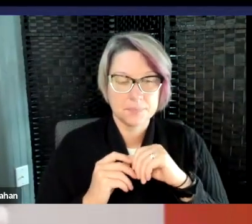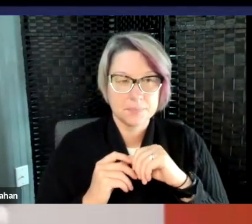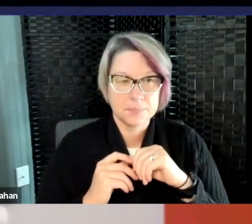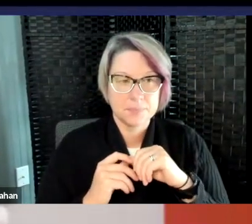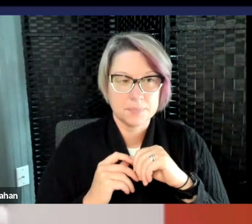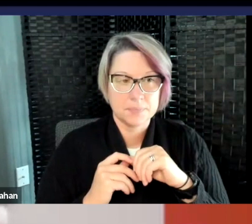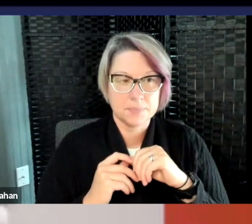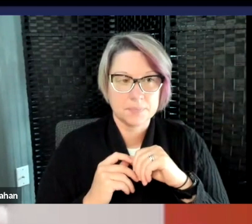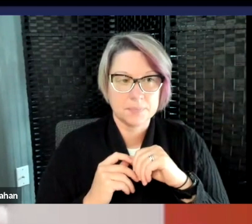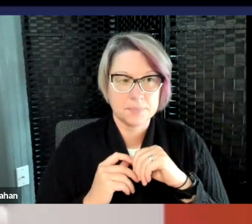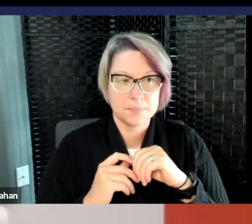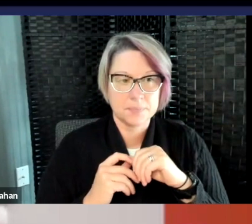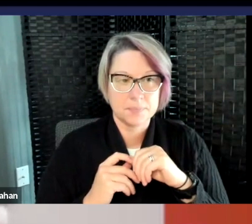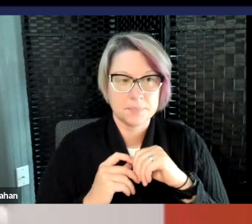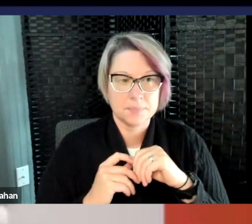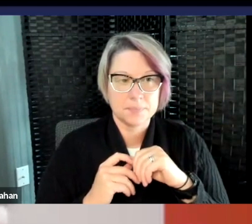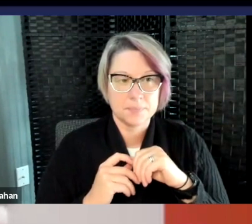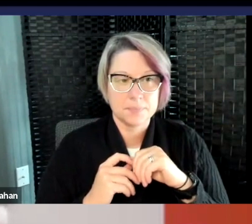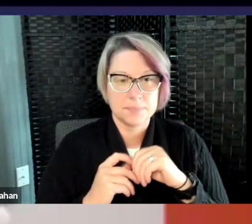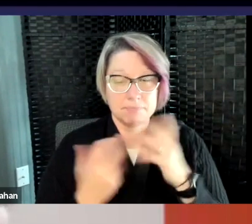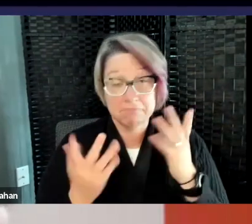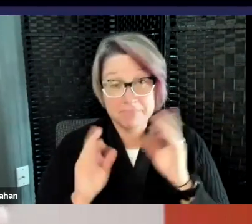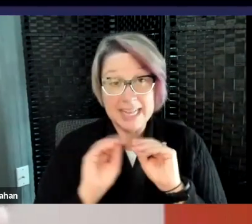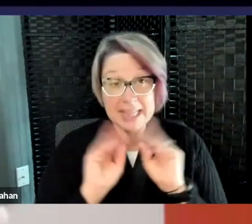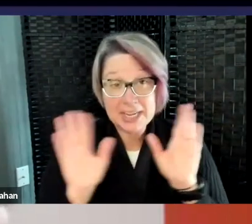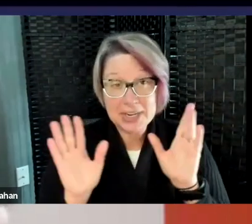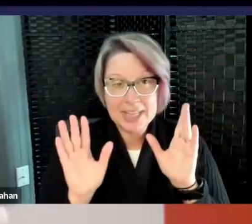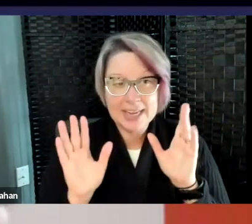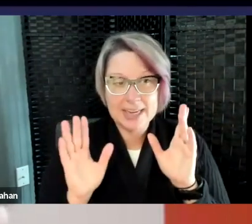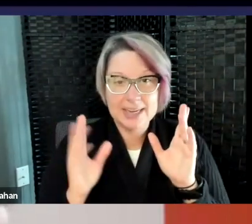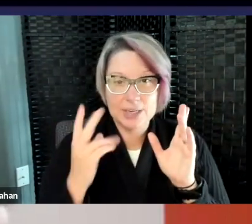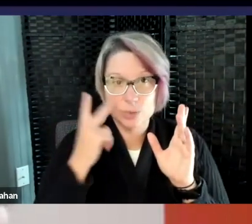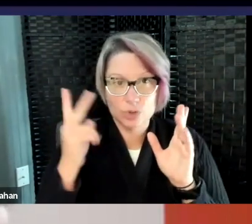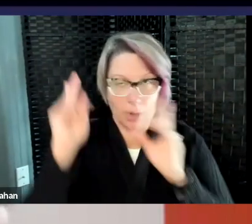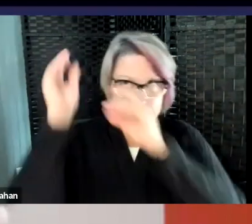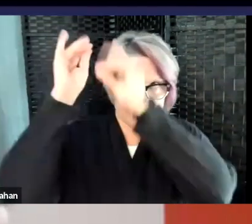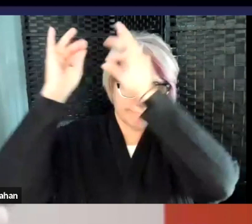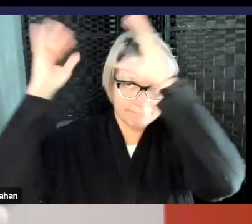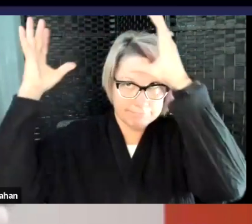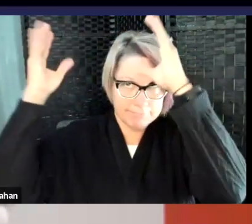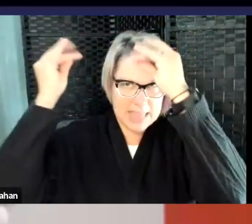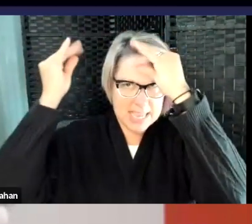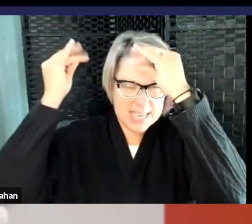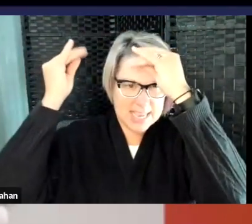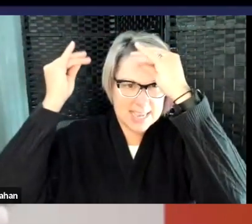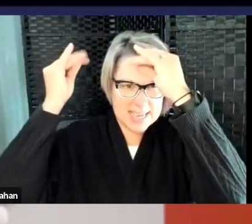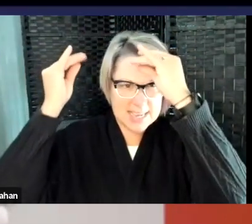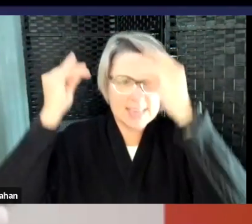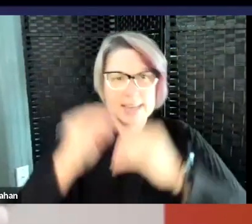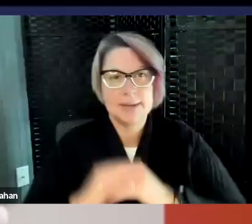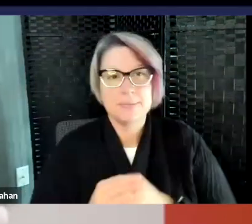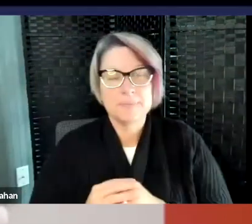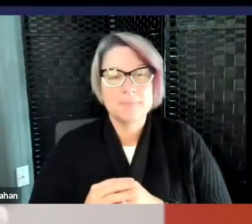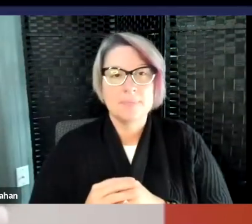Okay. So clearly, you saw that little thought bubble, and he was thinking this time. And